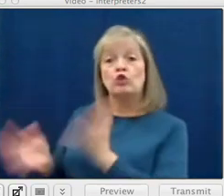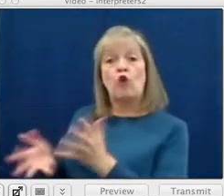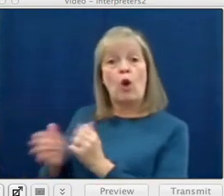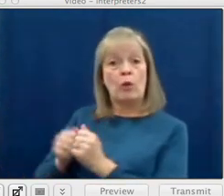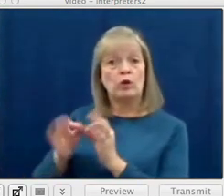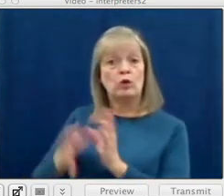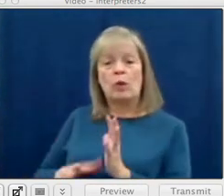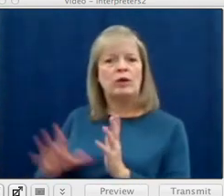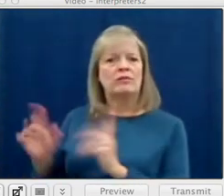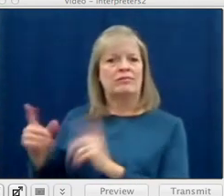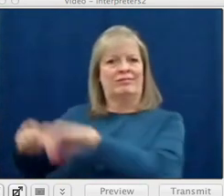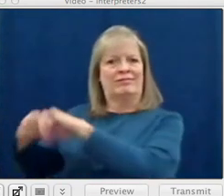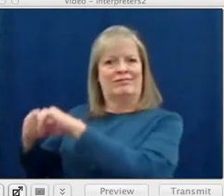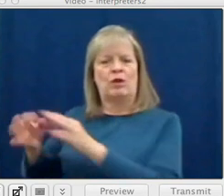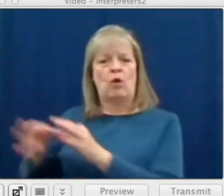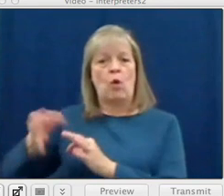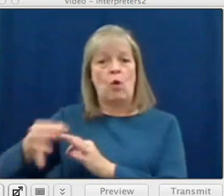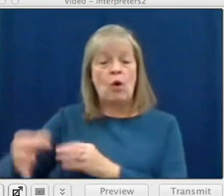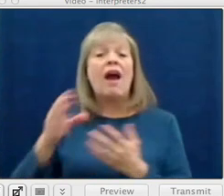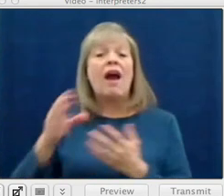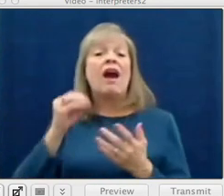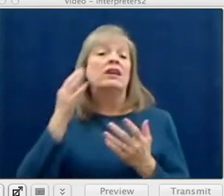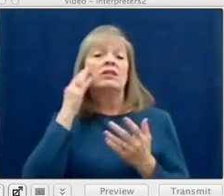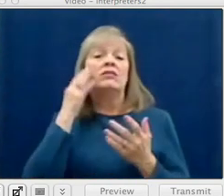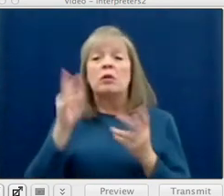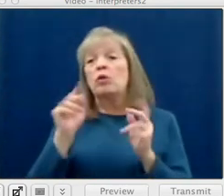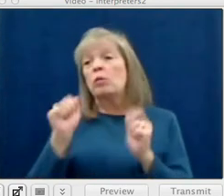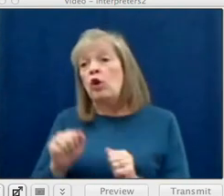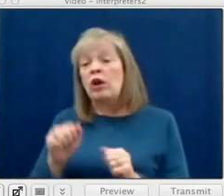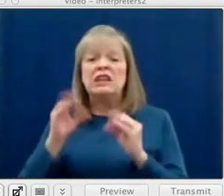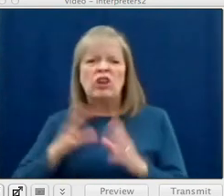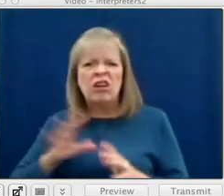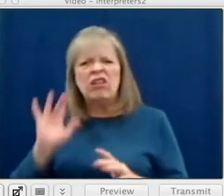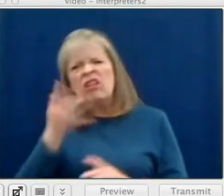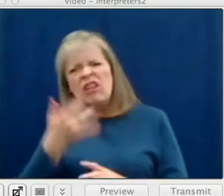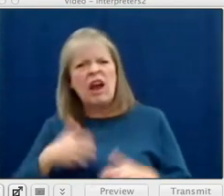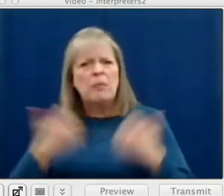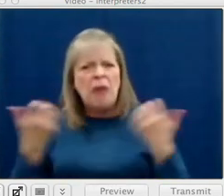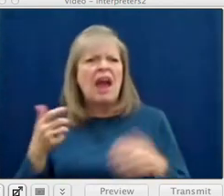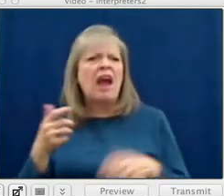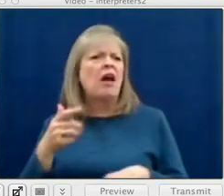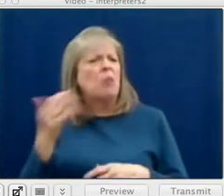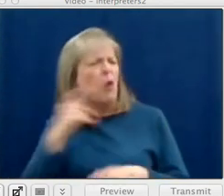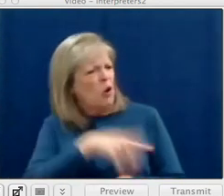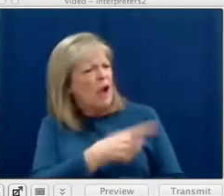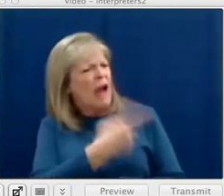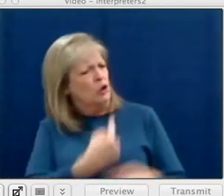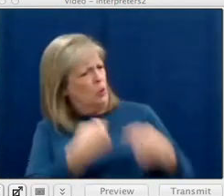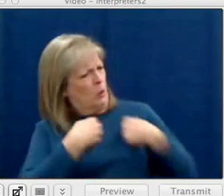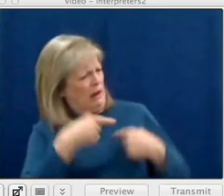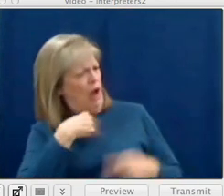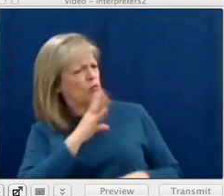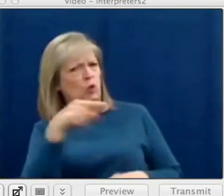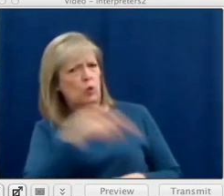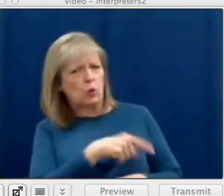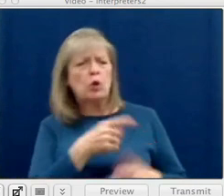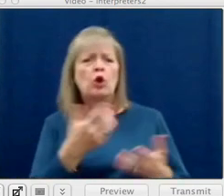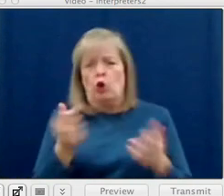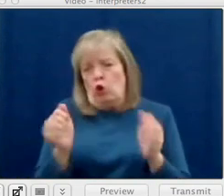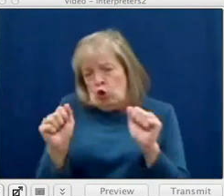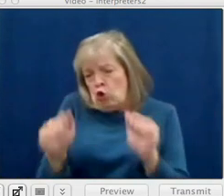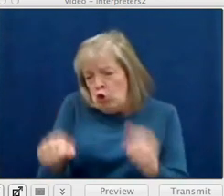the interpreter or the teacher gets mad at the interpreter, or the teacher says, why didn't you answer my question? If those were to happen, which I doubt they would, but even